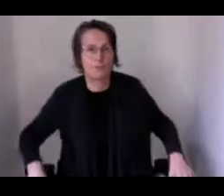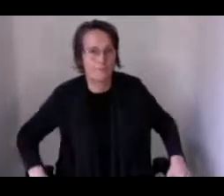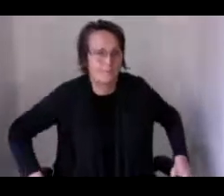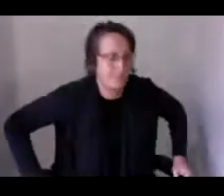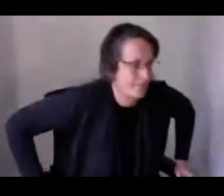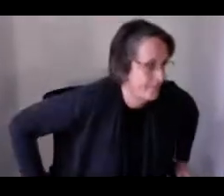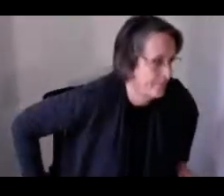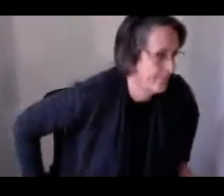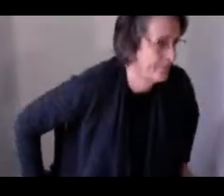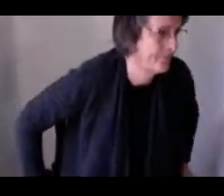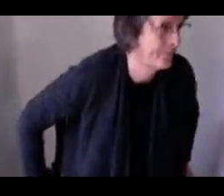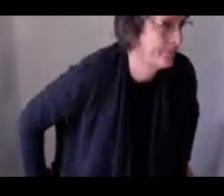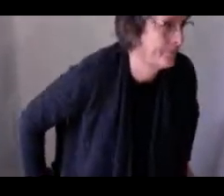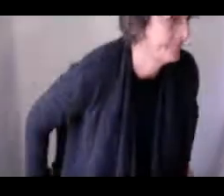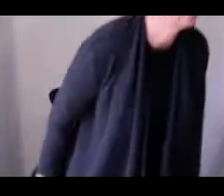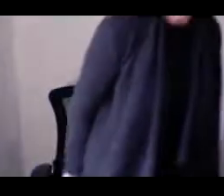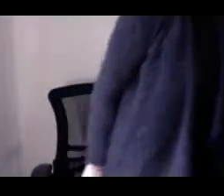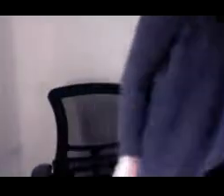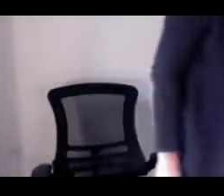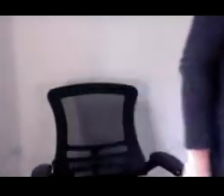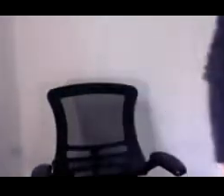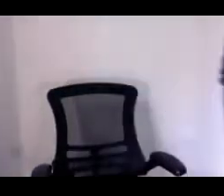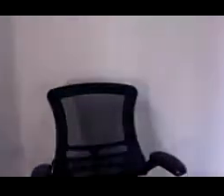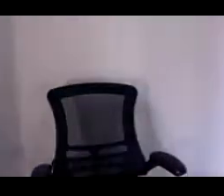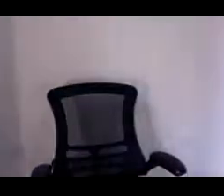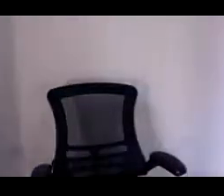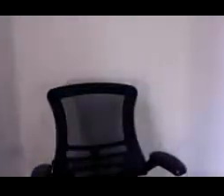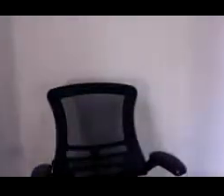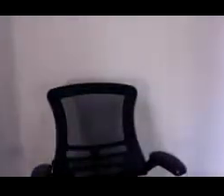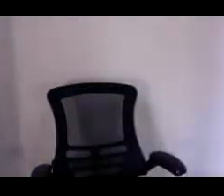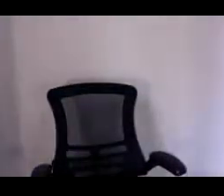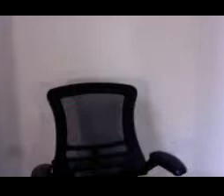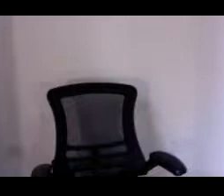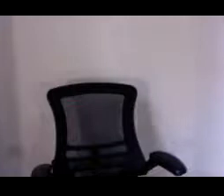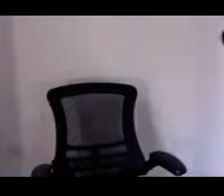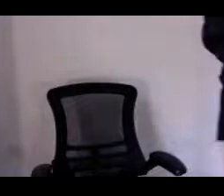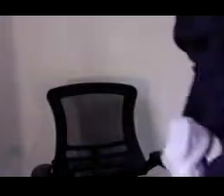Or disability if not all members of the group are Koori or have a disability.